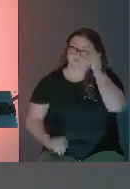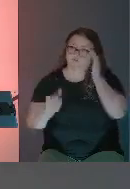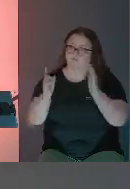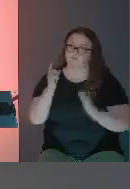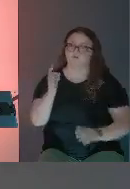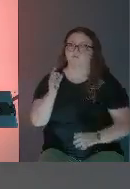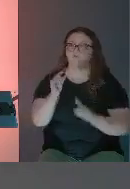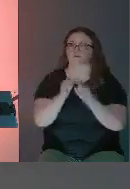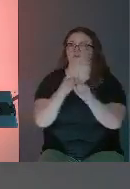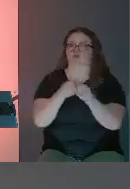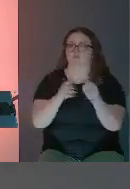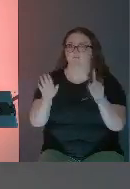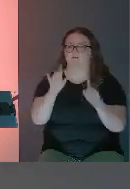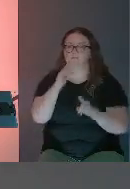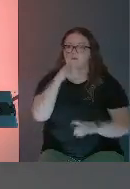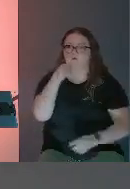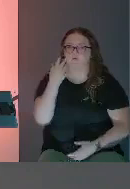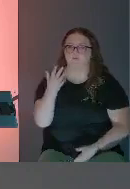mouth are?